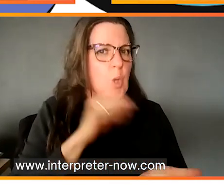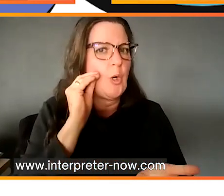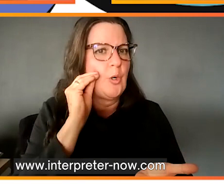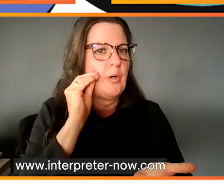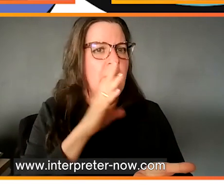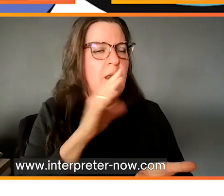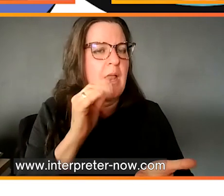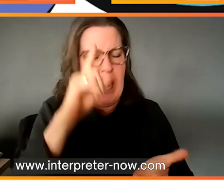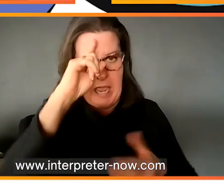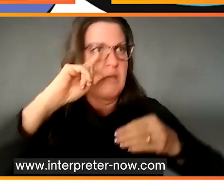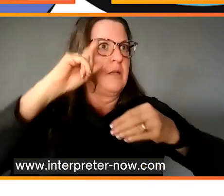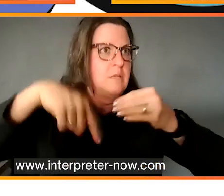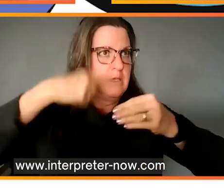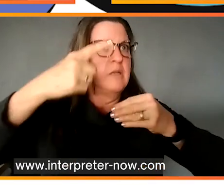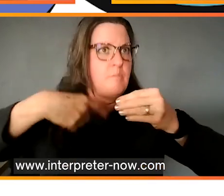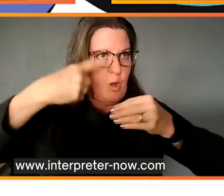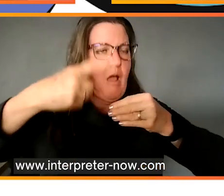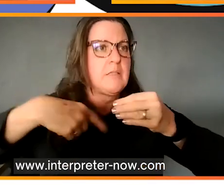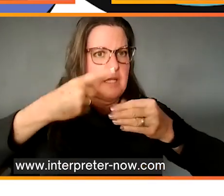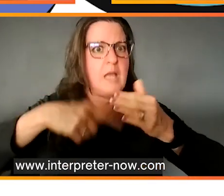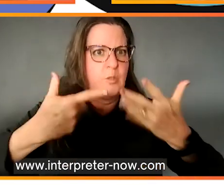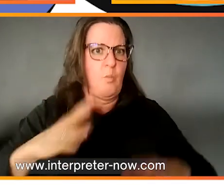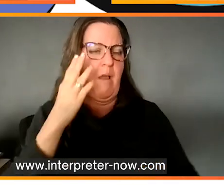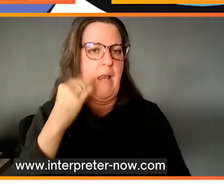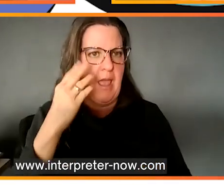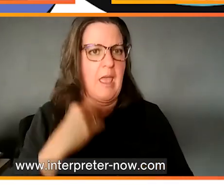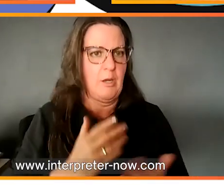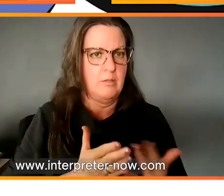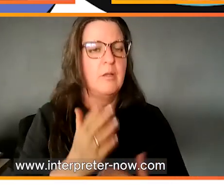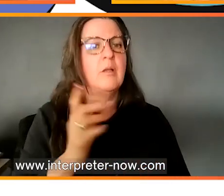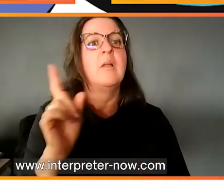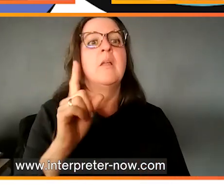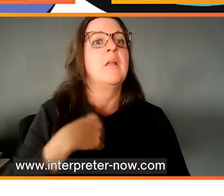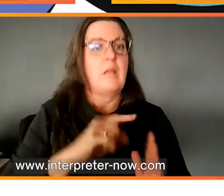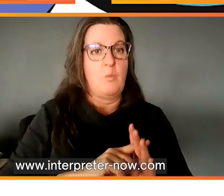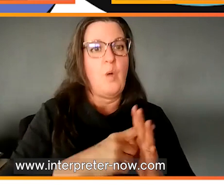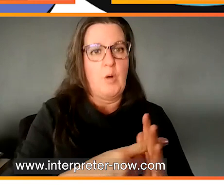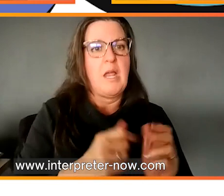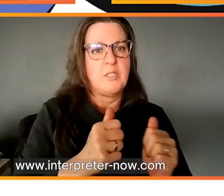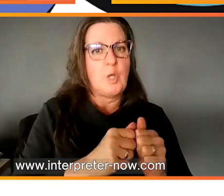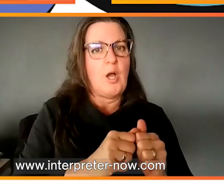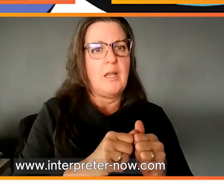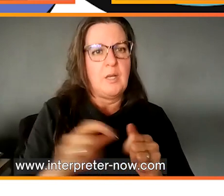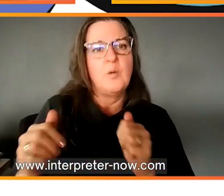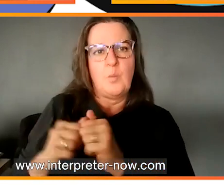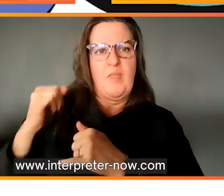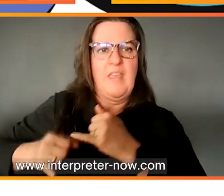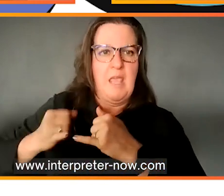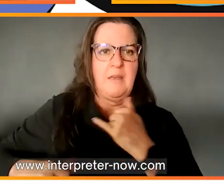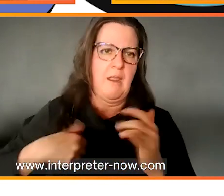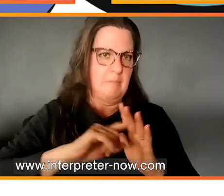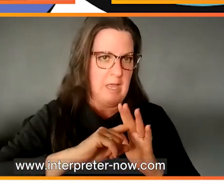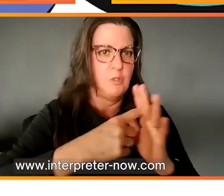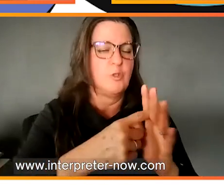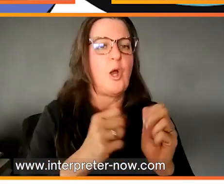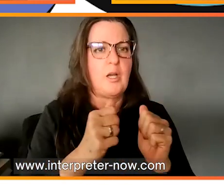that time. And then I kind of put it away. And then I pulled that out almost a year and a half, even 2